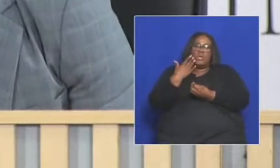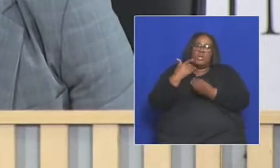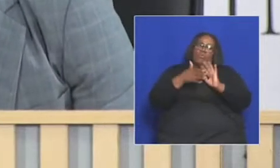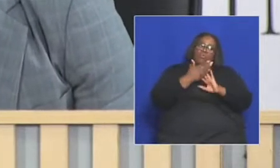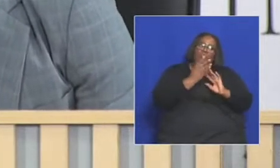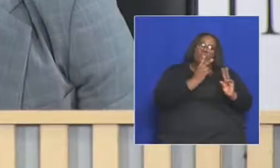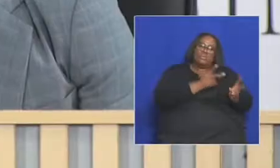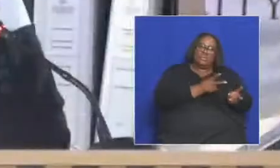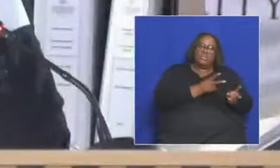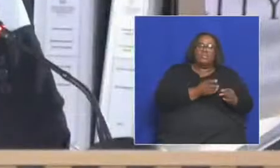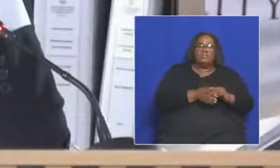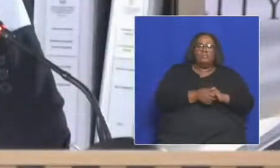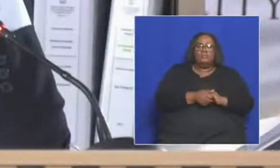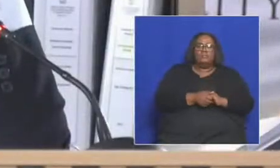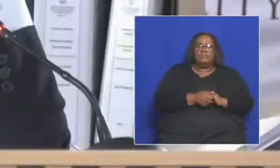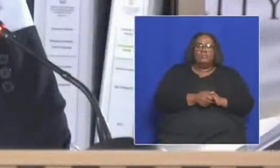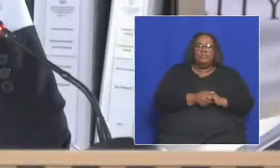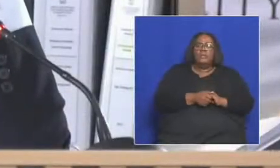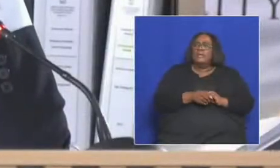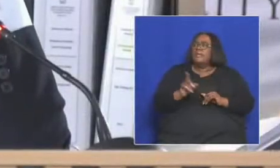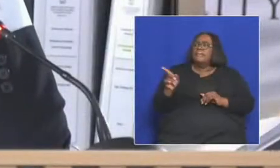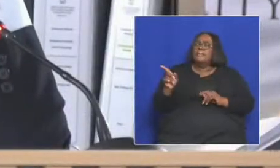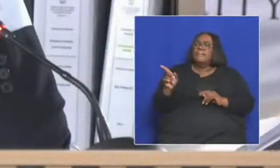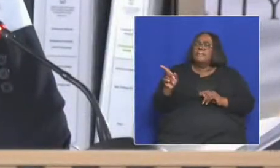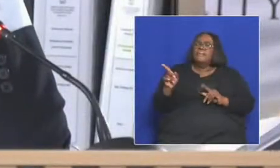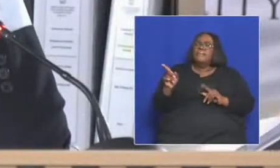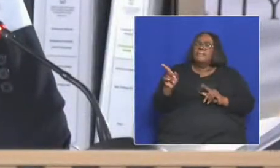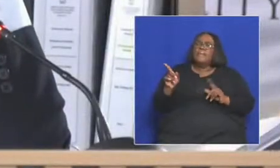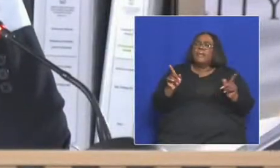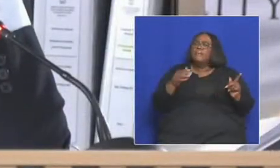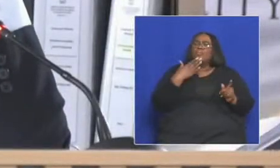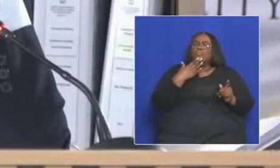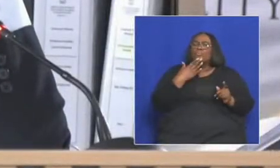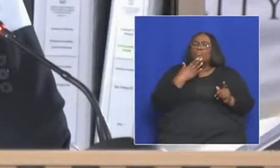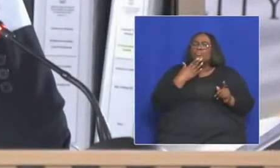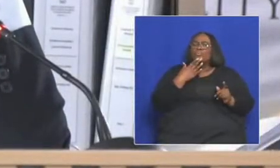You got two hymns there. You'd be with who when you go to see who? Okay.